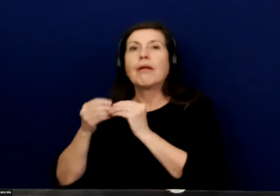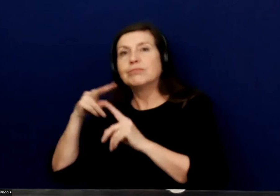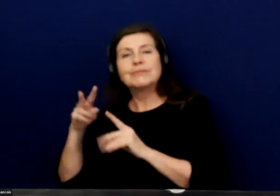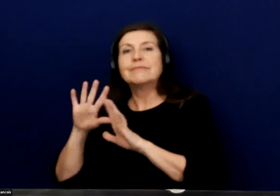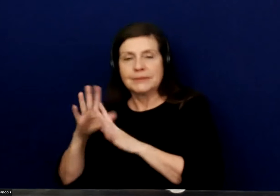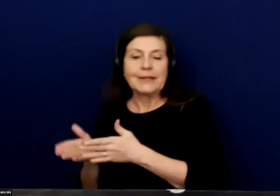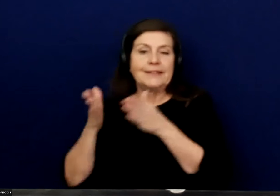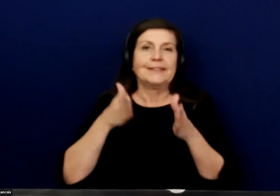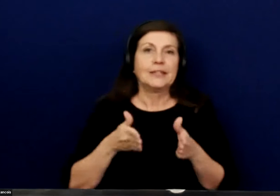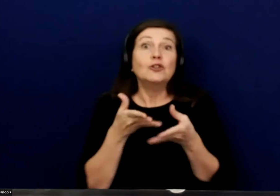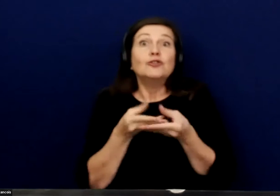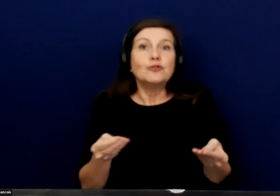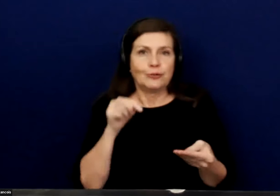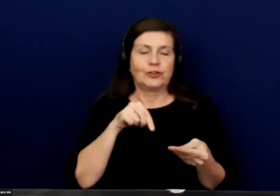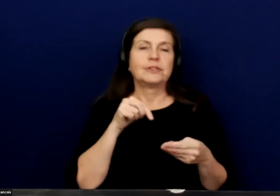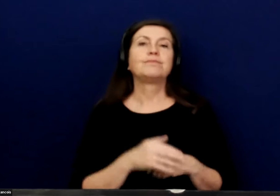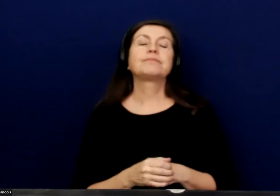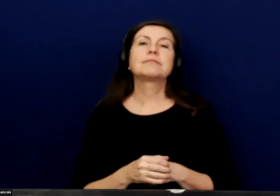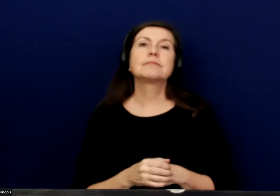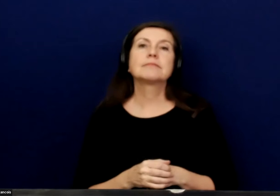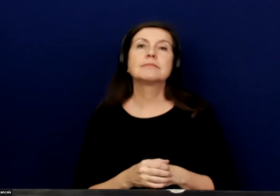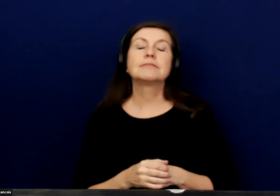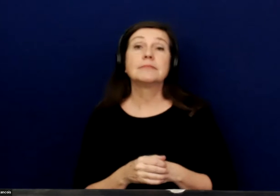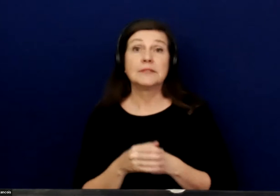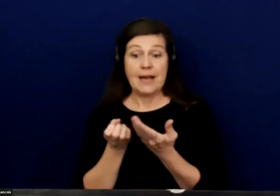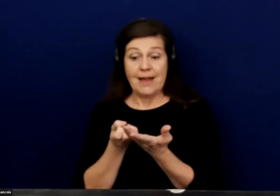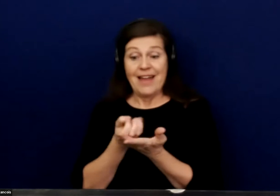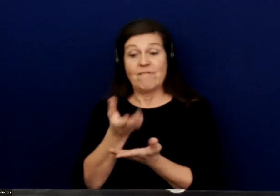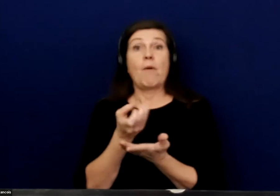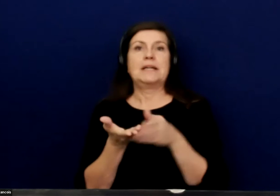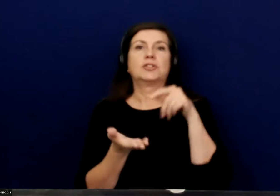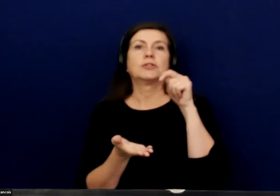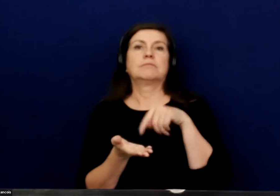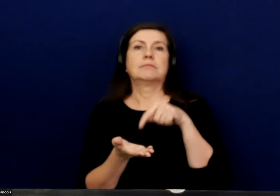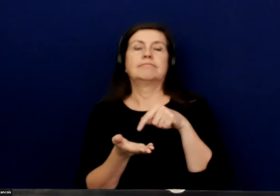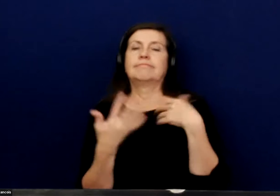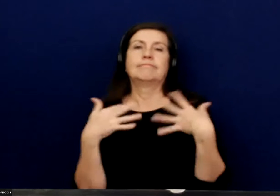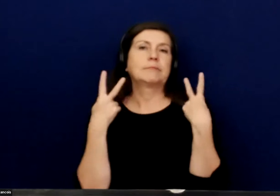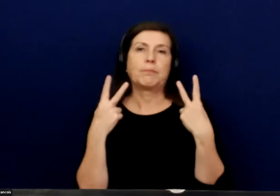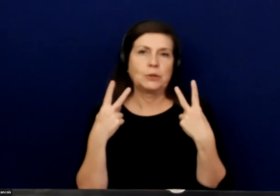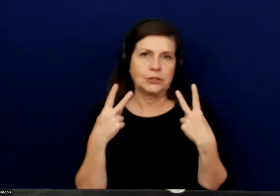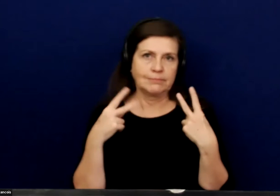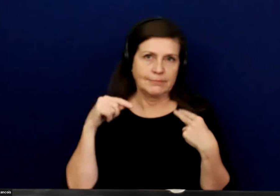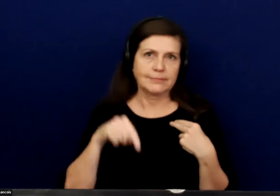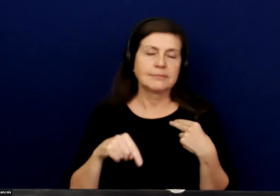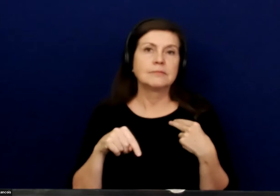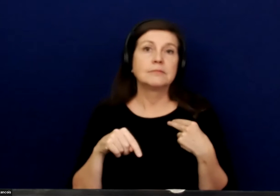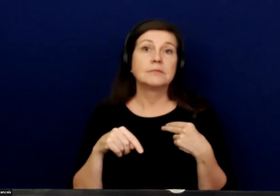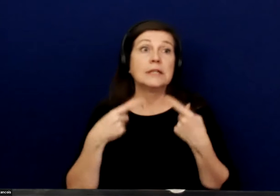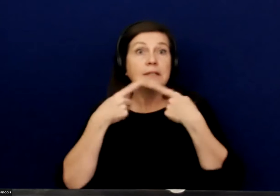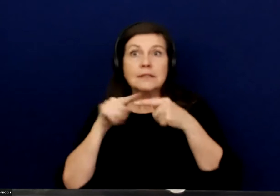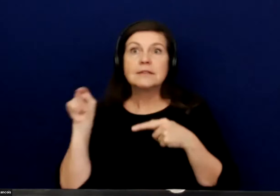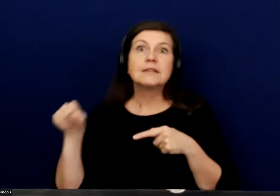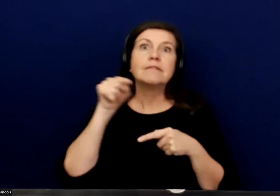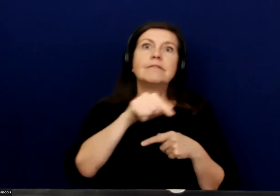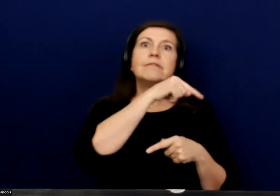we discussed was really that information is crucial, and really everyone, all the different parties here need